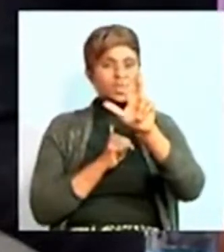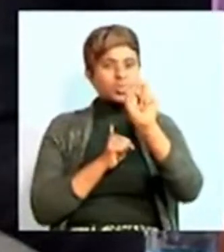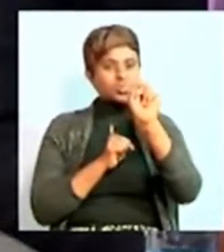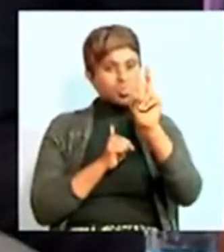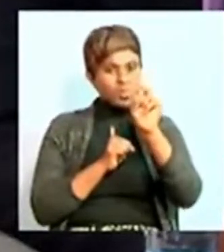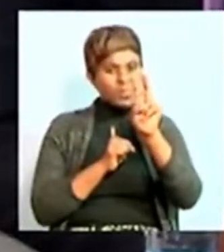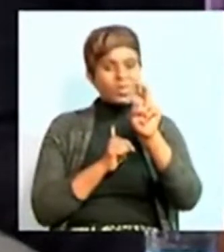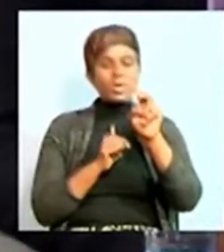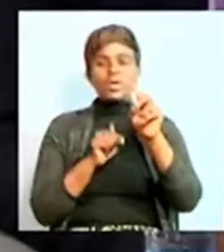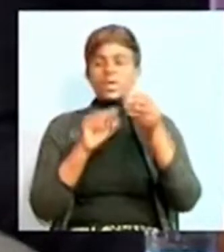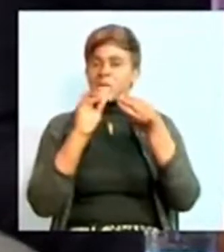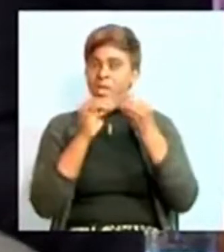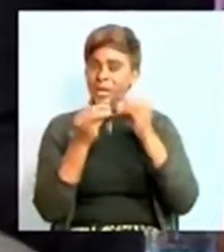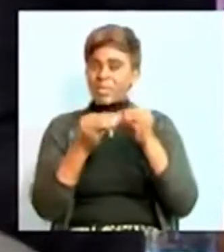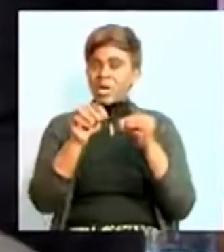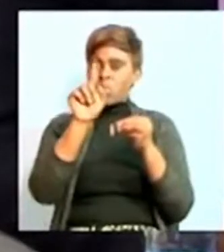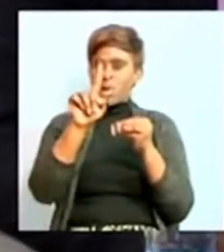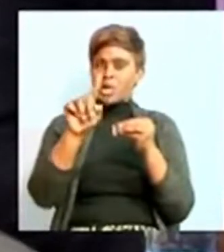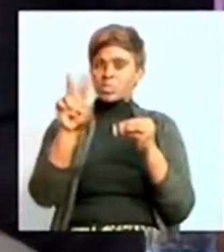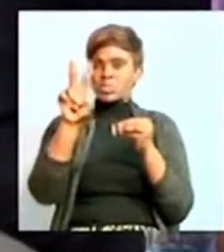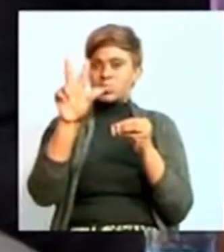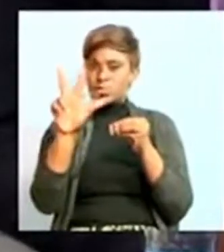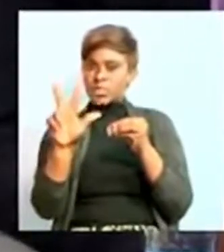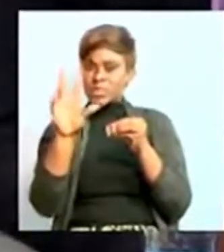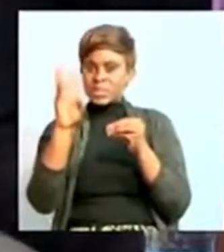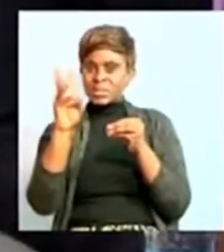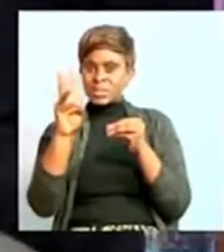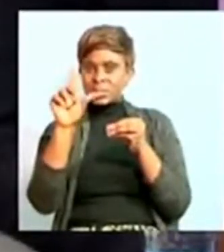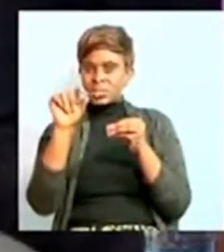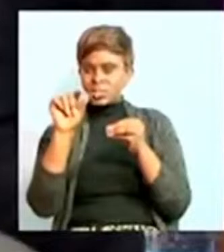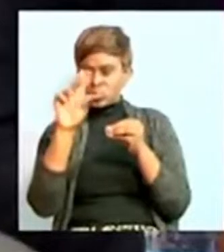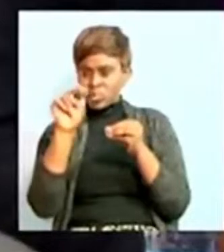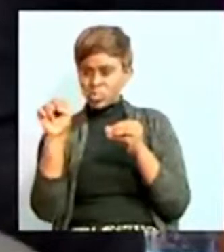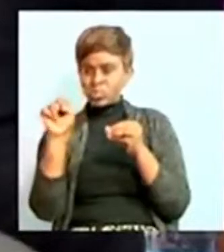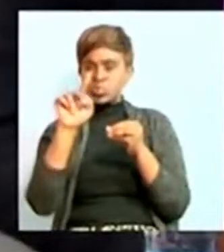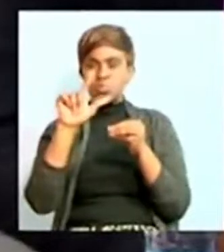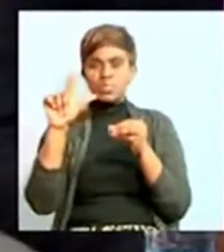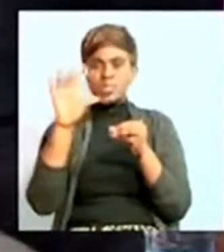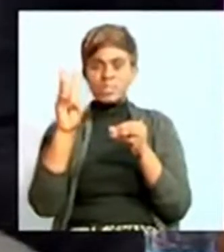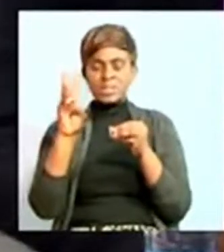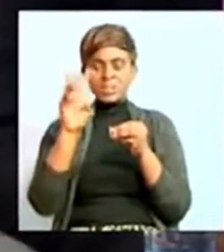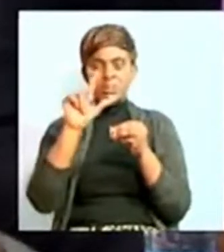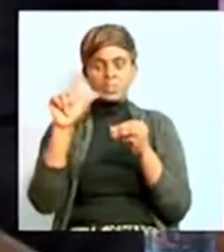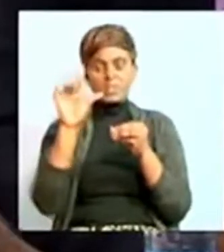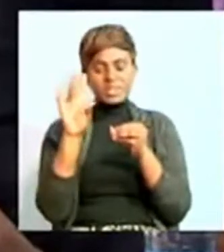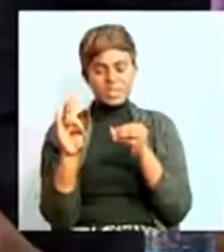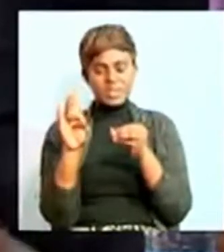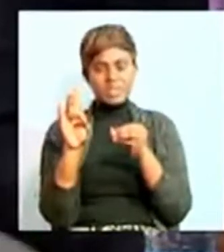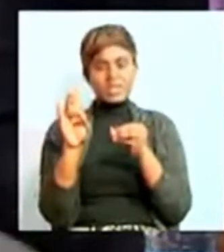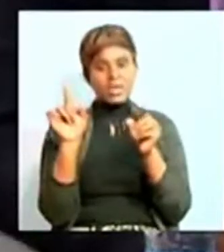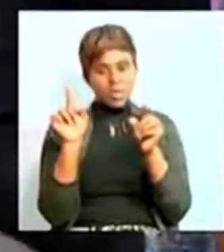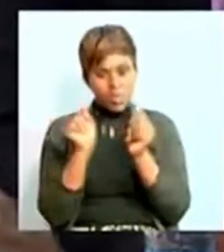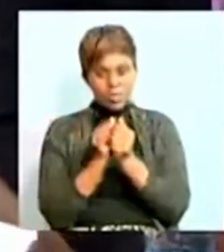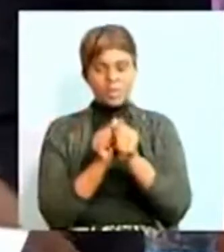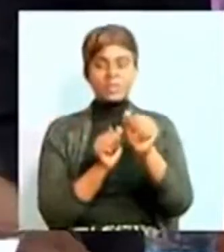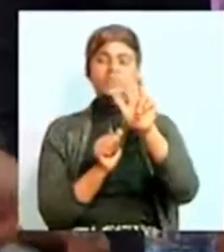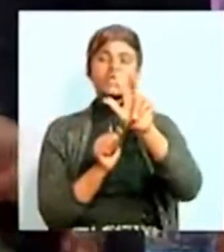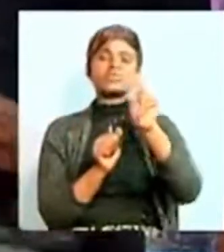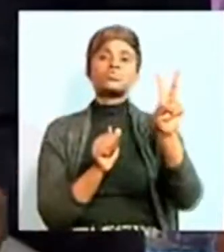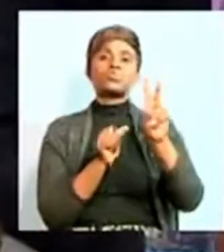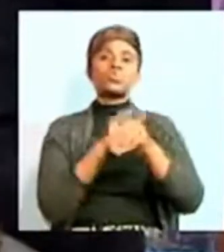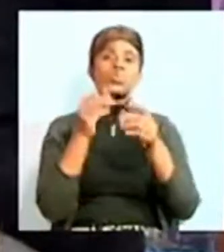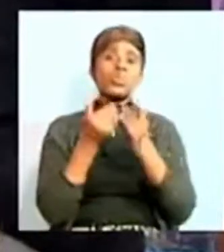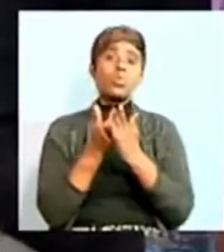2, 3, 6, 16, 22, 26, 27, and 32 respectively.